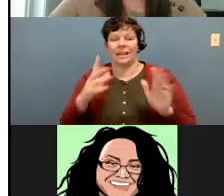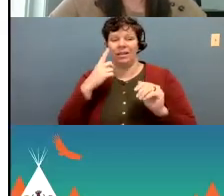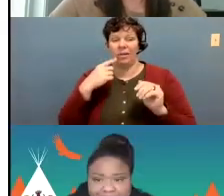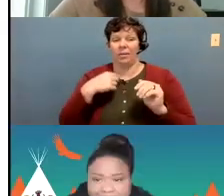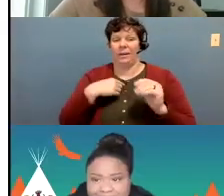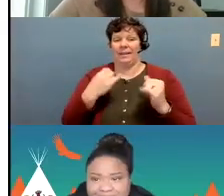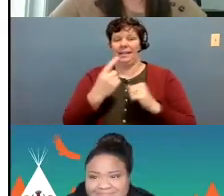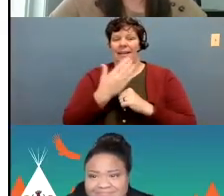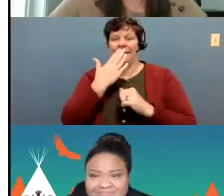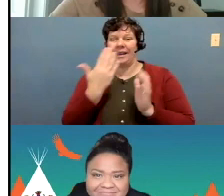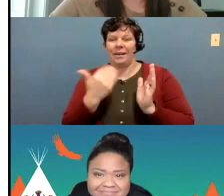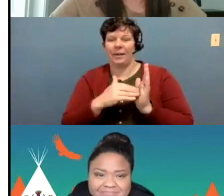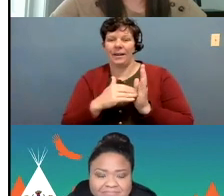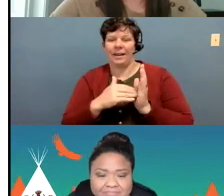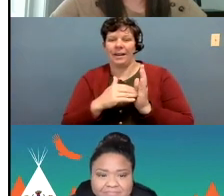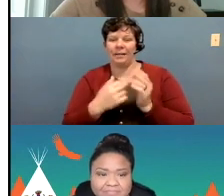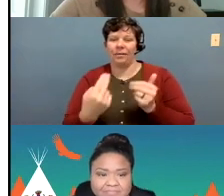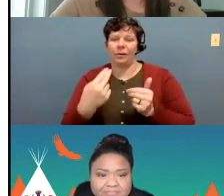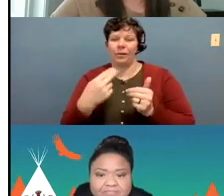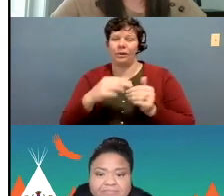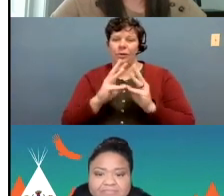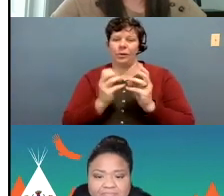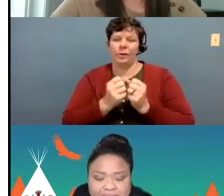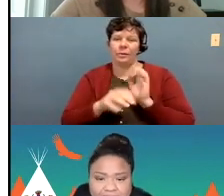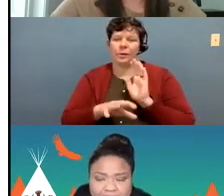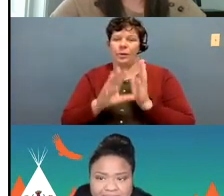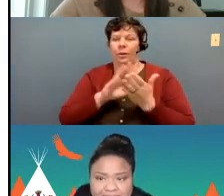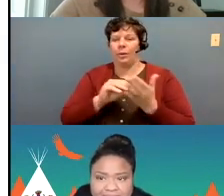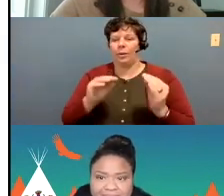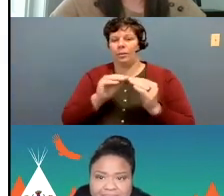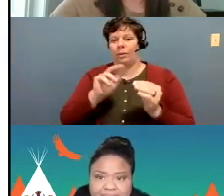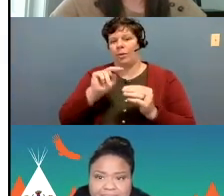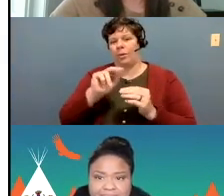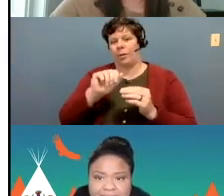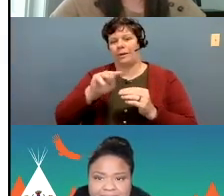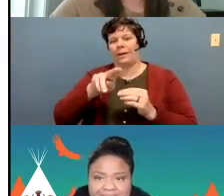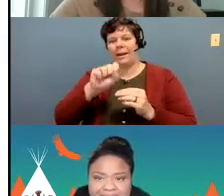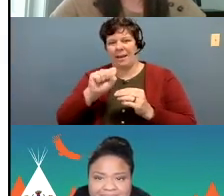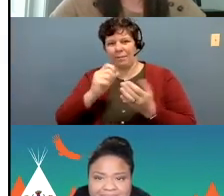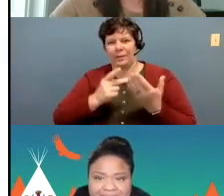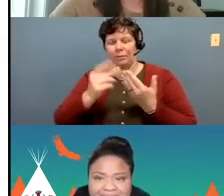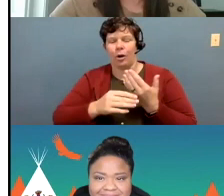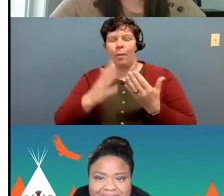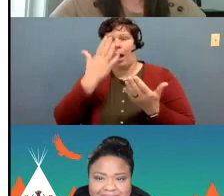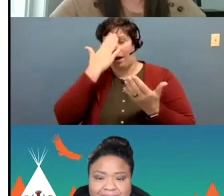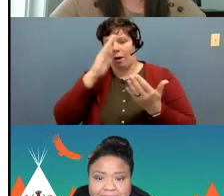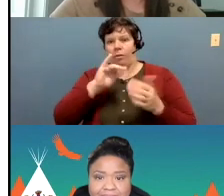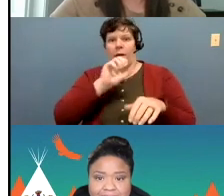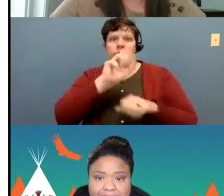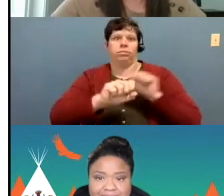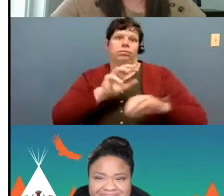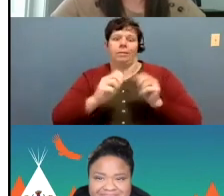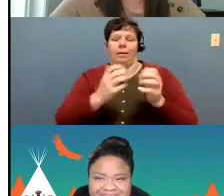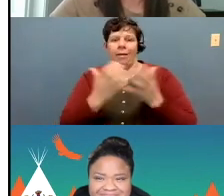thank you again for joining me to learn more about the NamUs program. I know I covered a lot of ground, a lot of information, and I hope I didn't talk